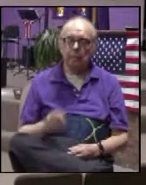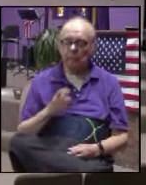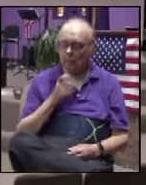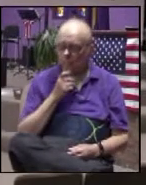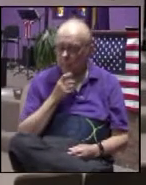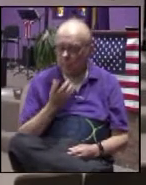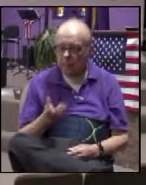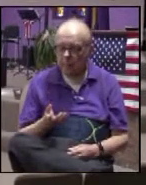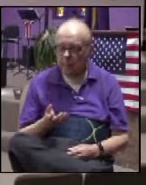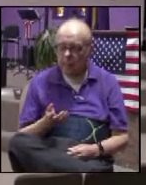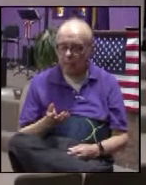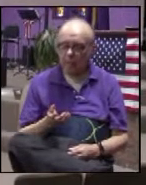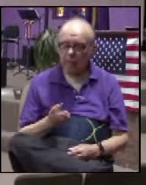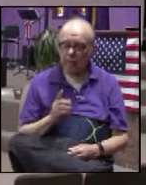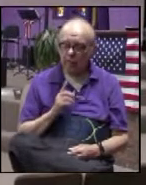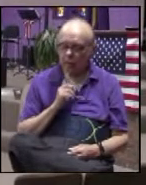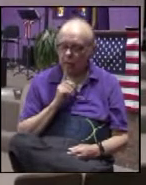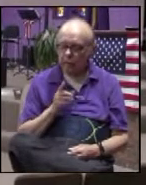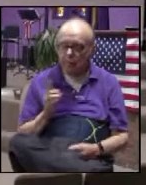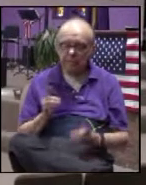Who are you discipling?